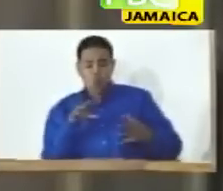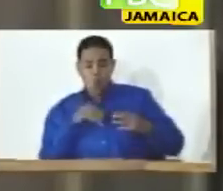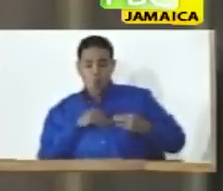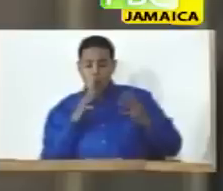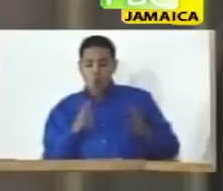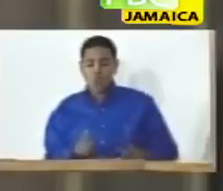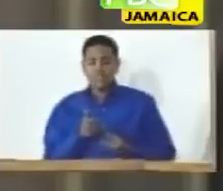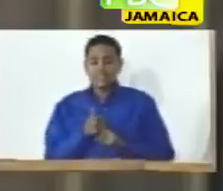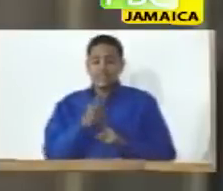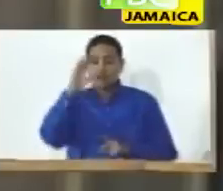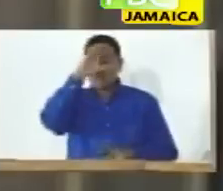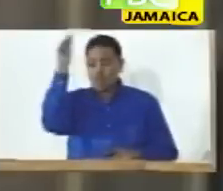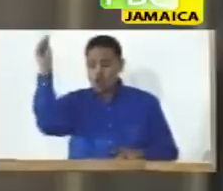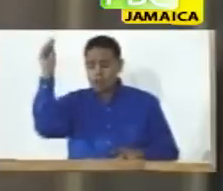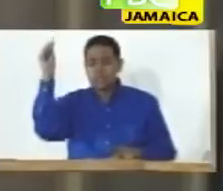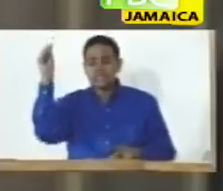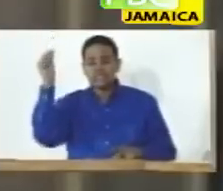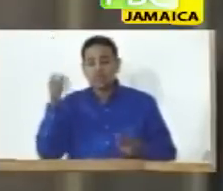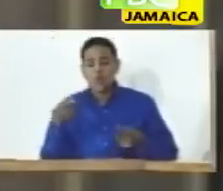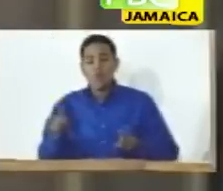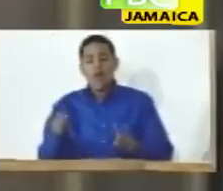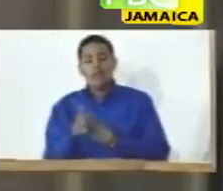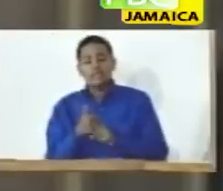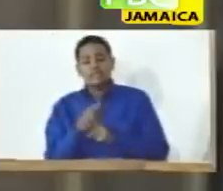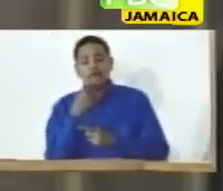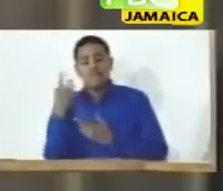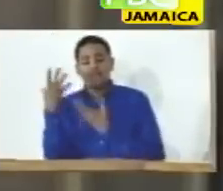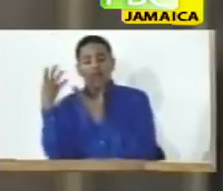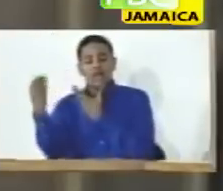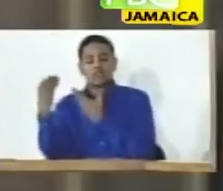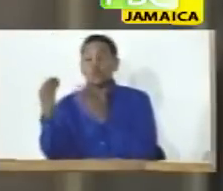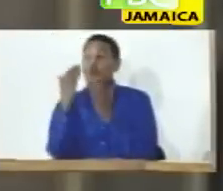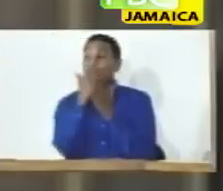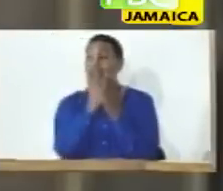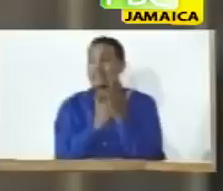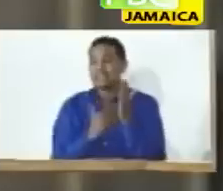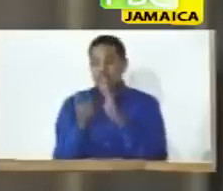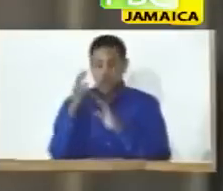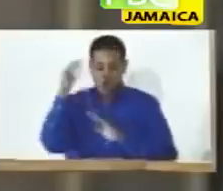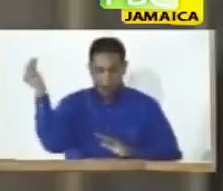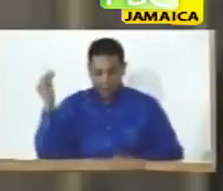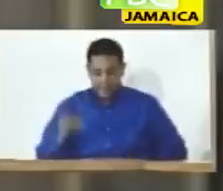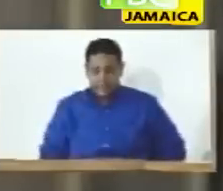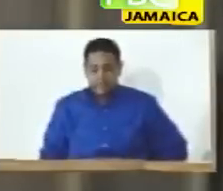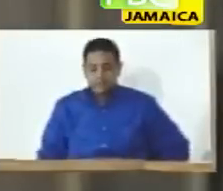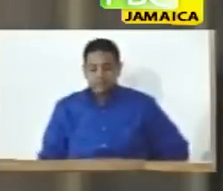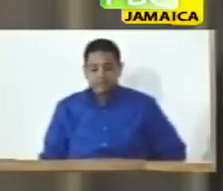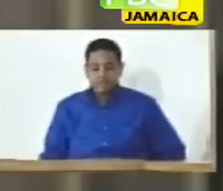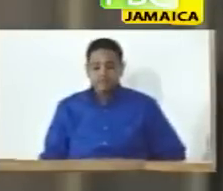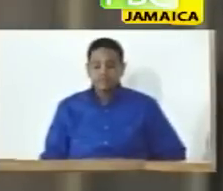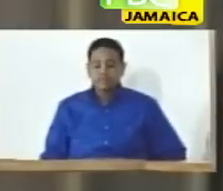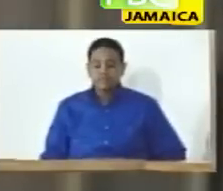of companies while excluding listed companies.